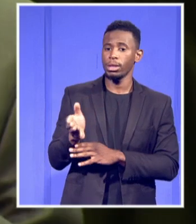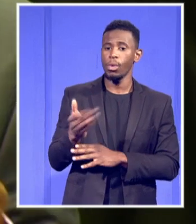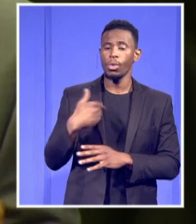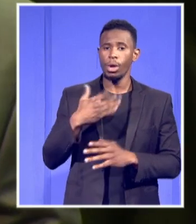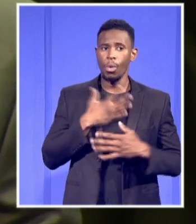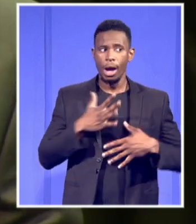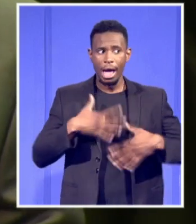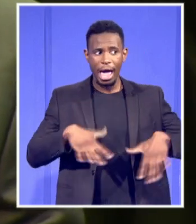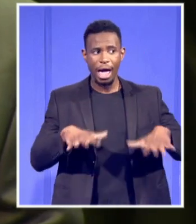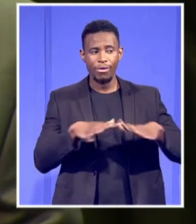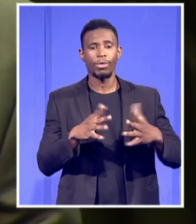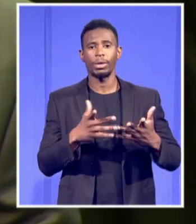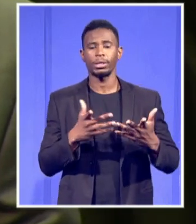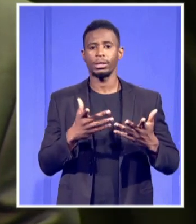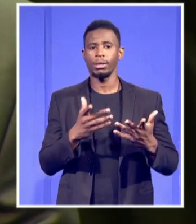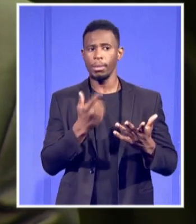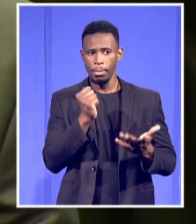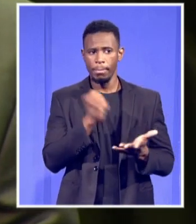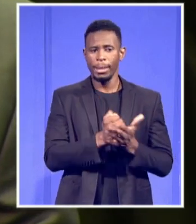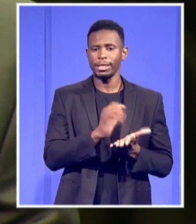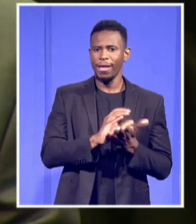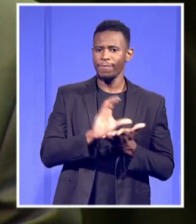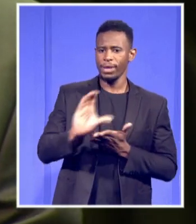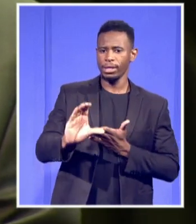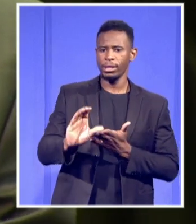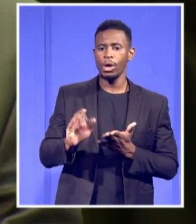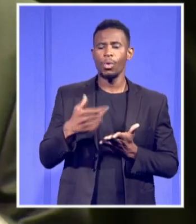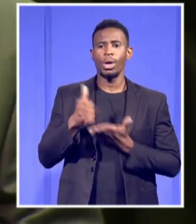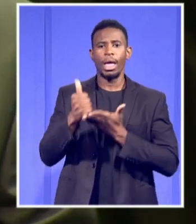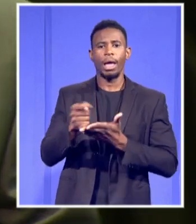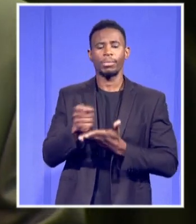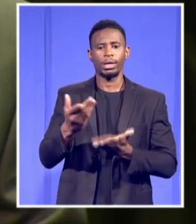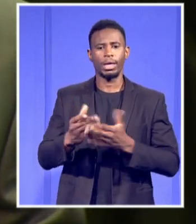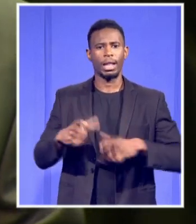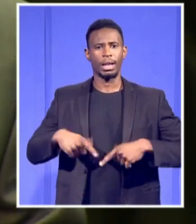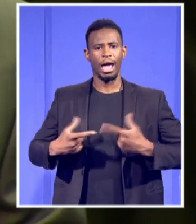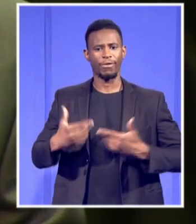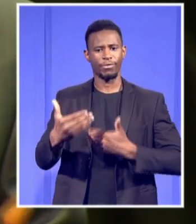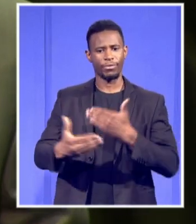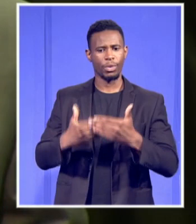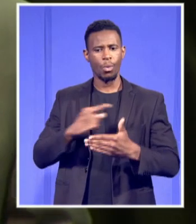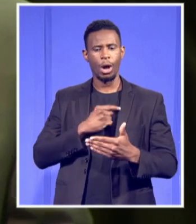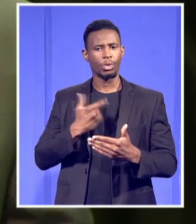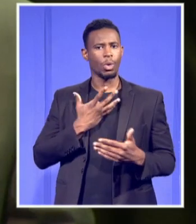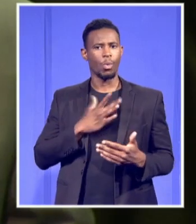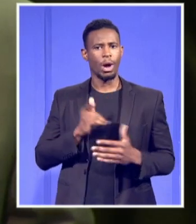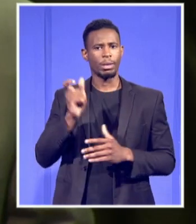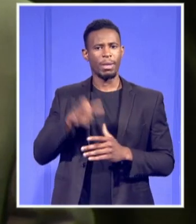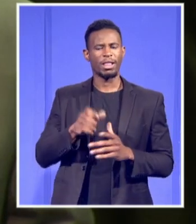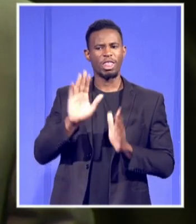How do we make them livable so that we don't leave anybody in the slums behind?